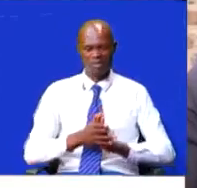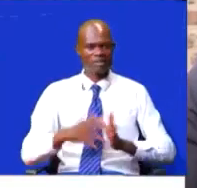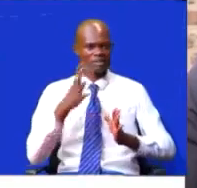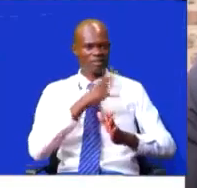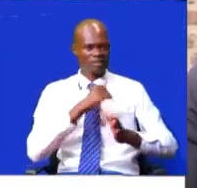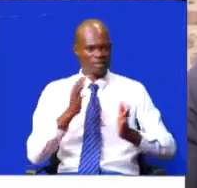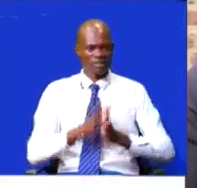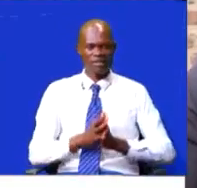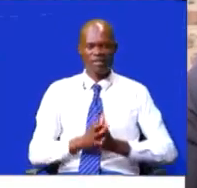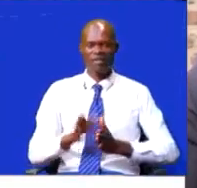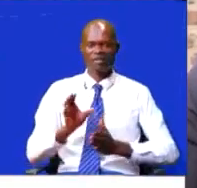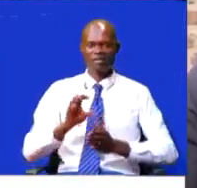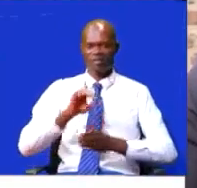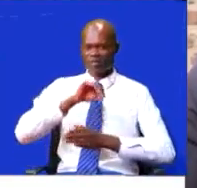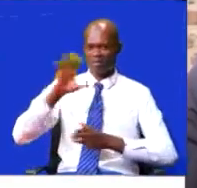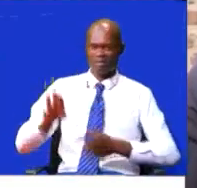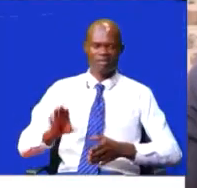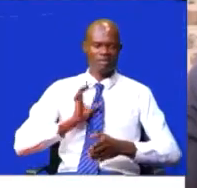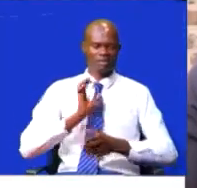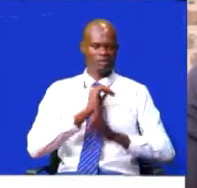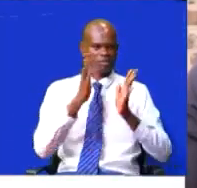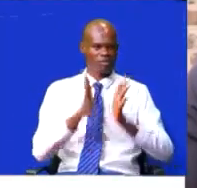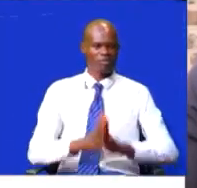I record county commander mar police masiaka